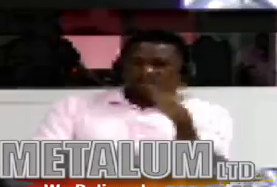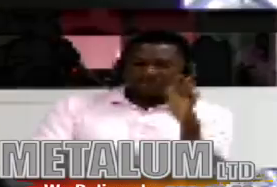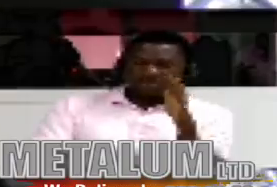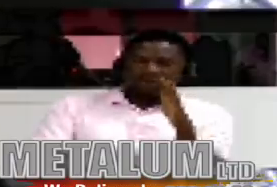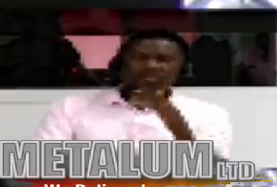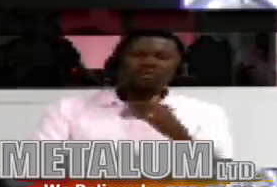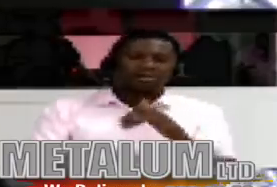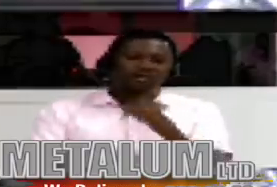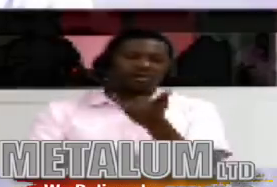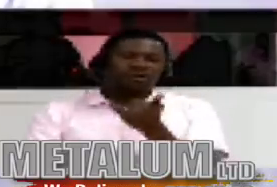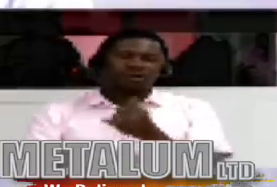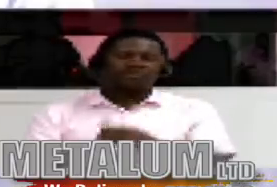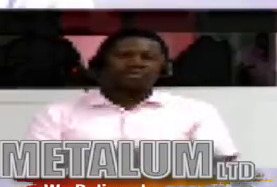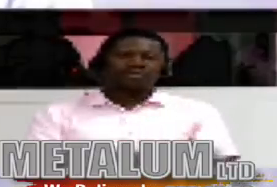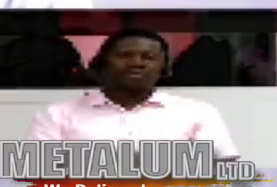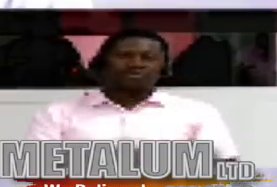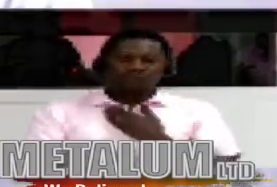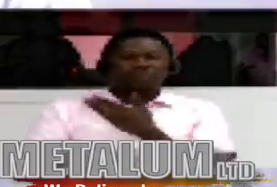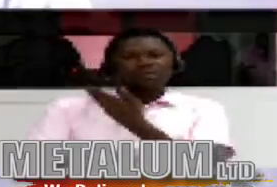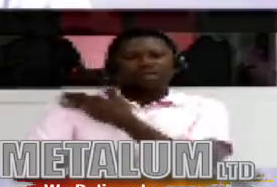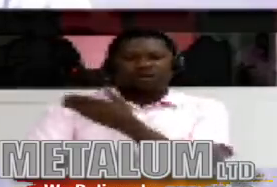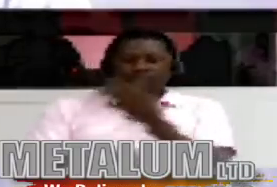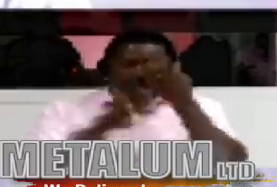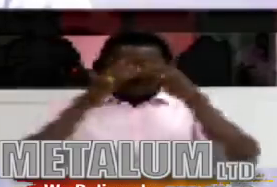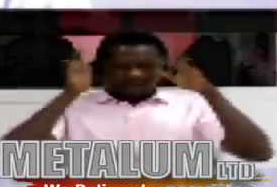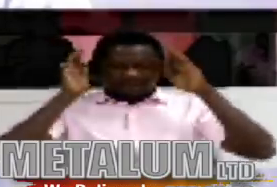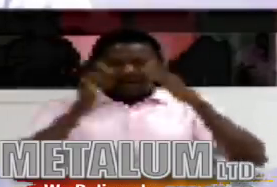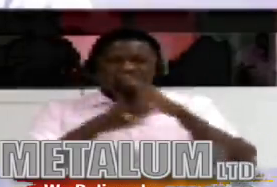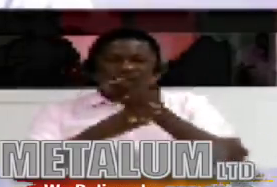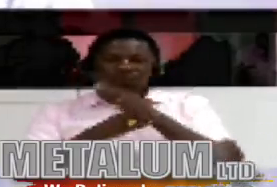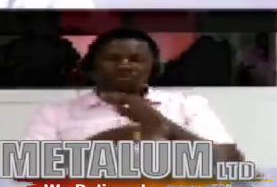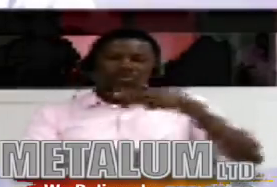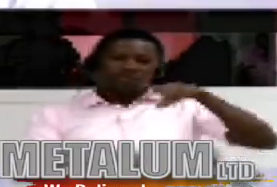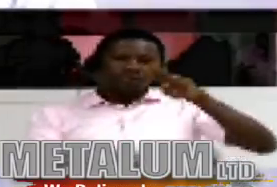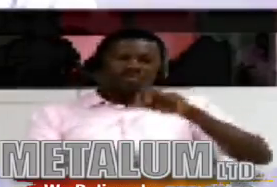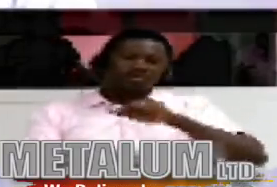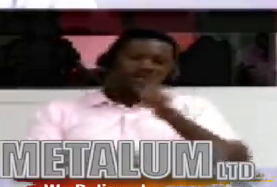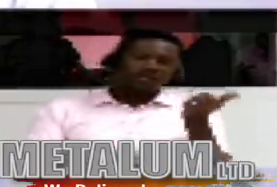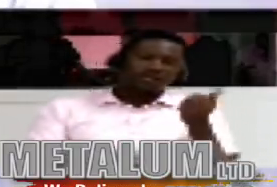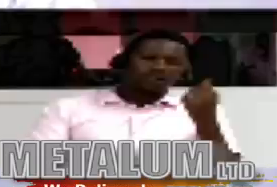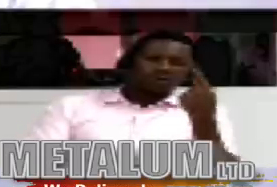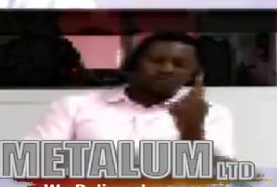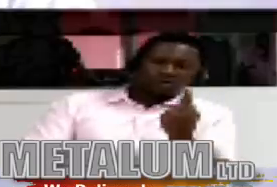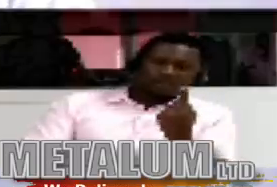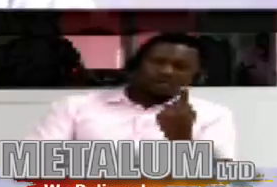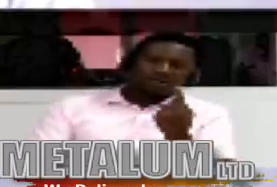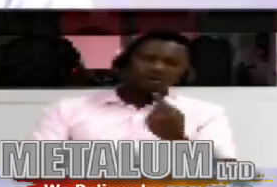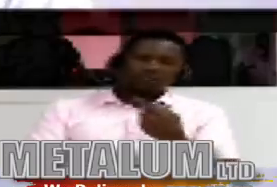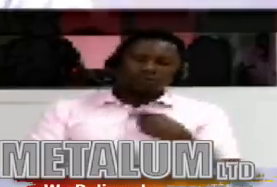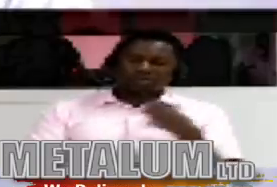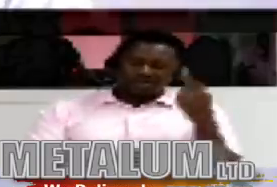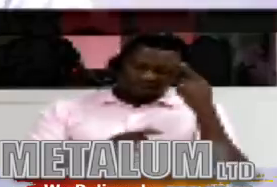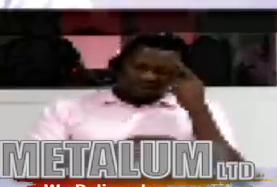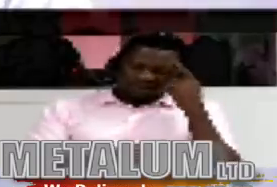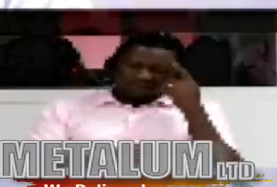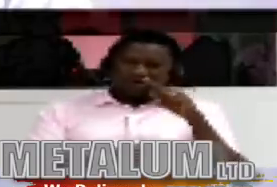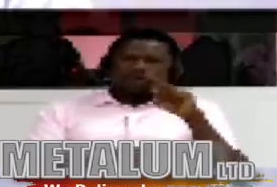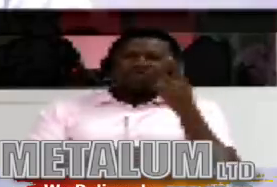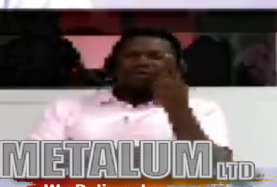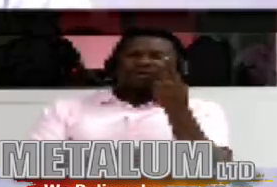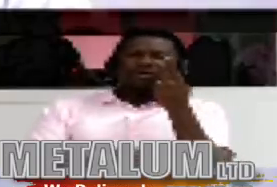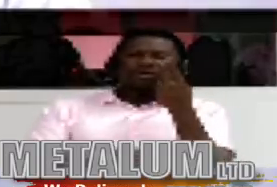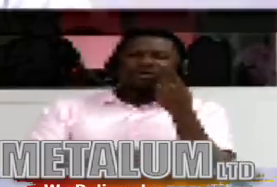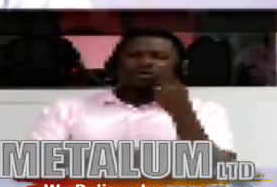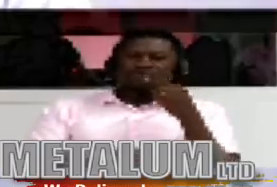college around 12 and 1, between 12 and 1. we decided that our first port of call is going to